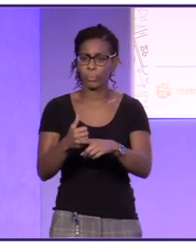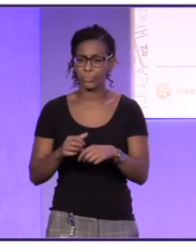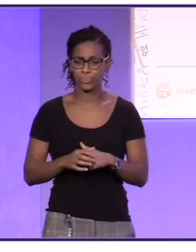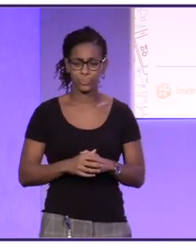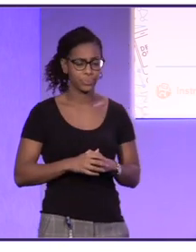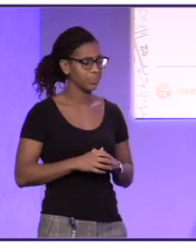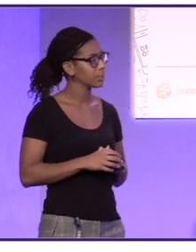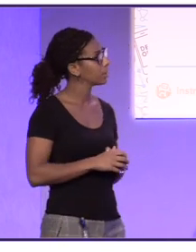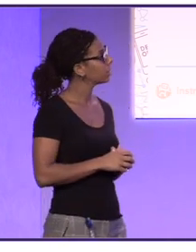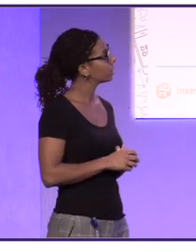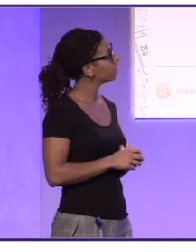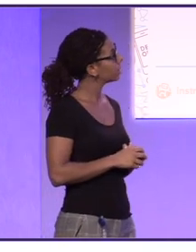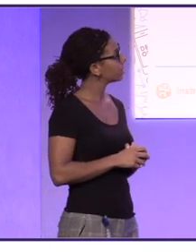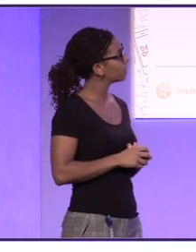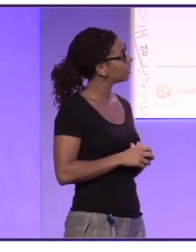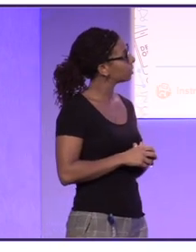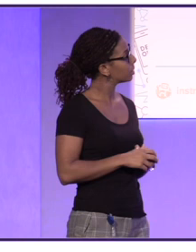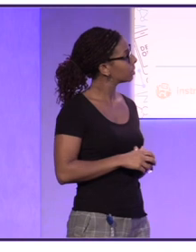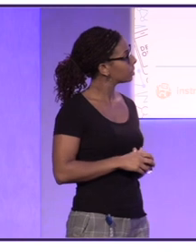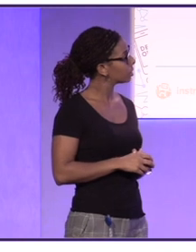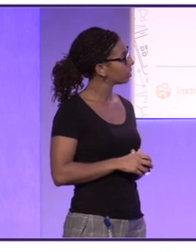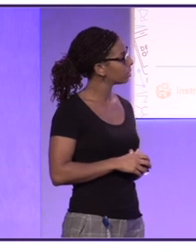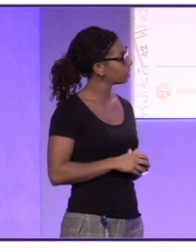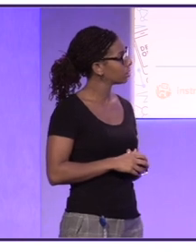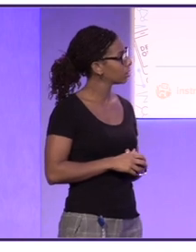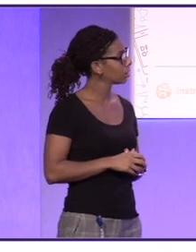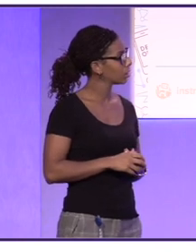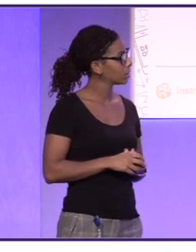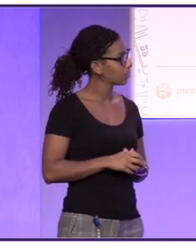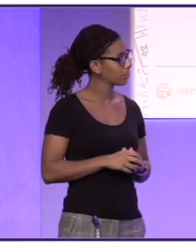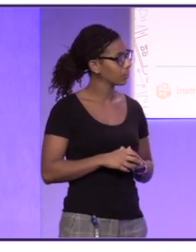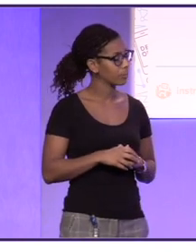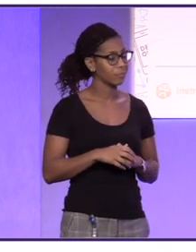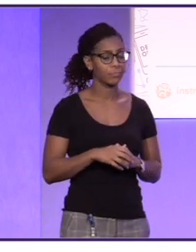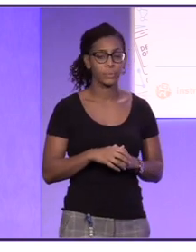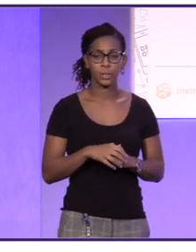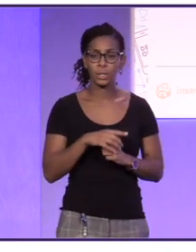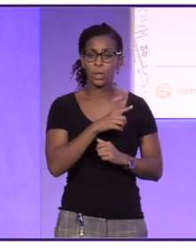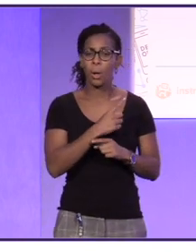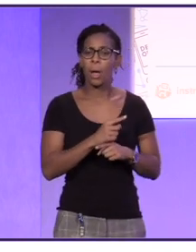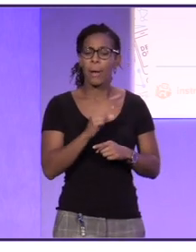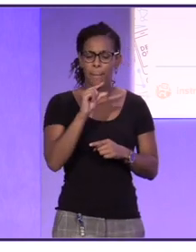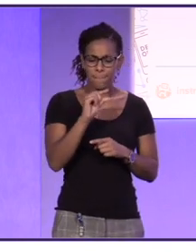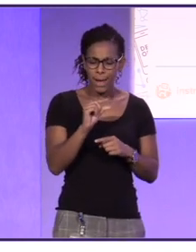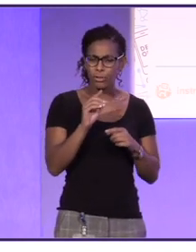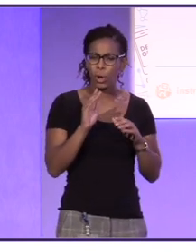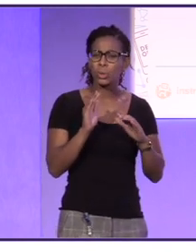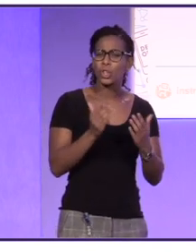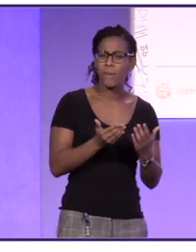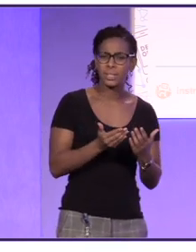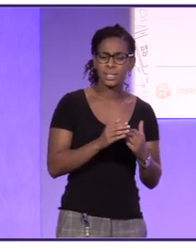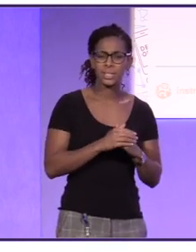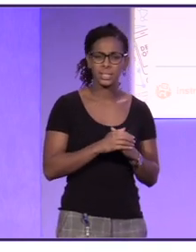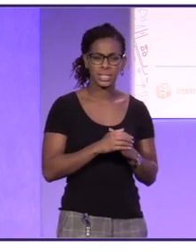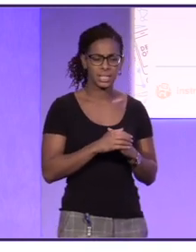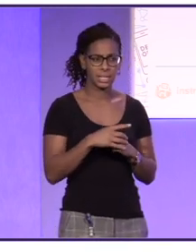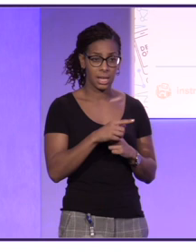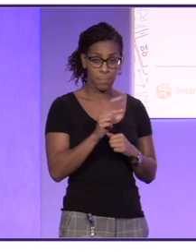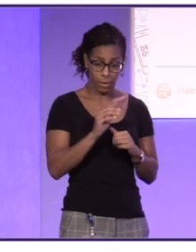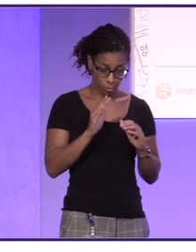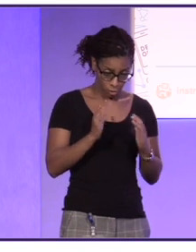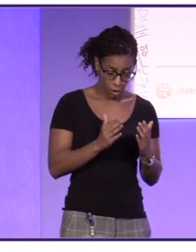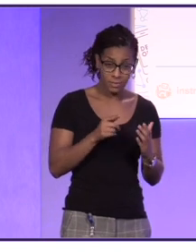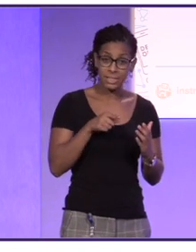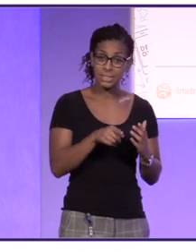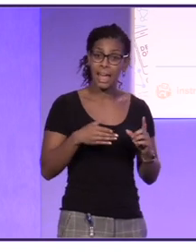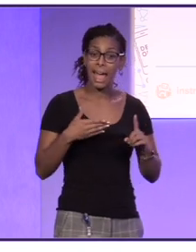When we talk about microservices, the thing about microservices is that they're not solving a